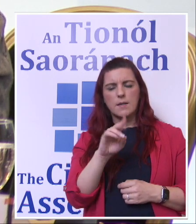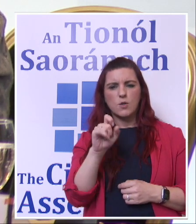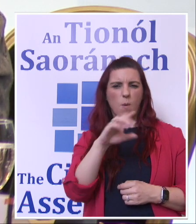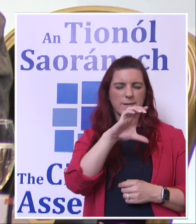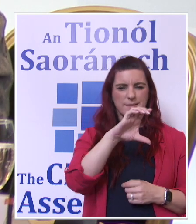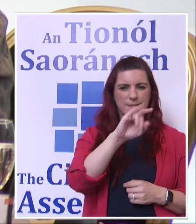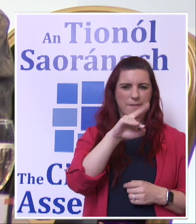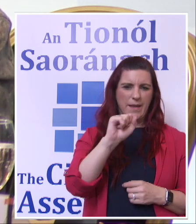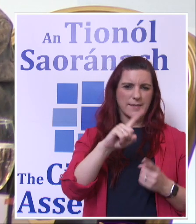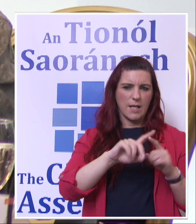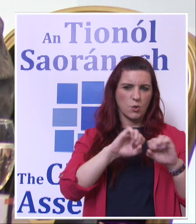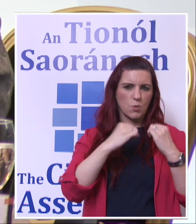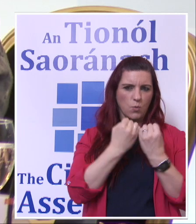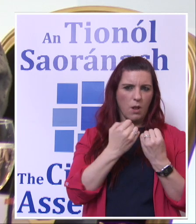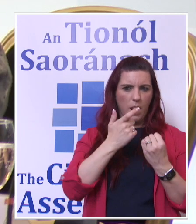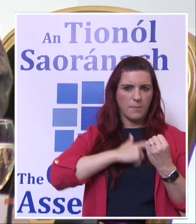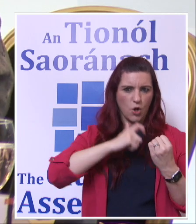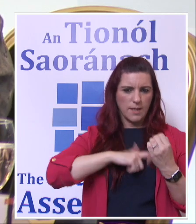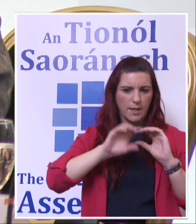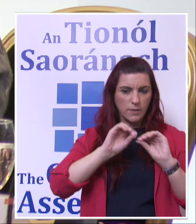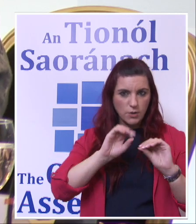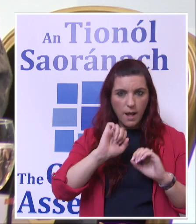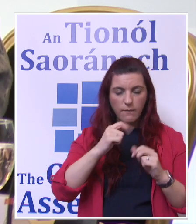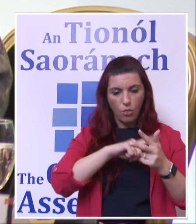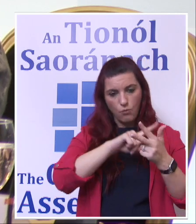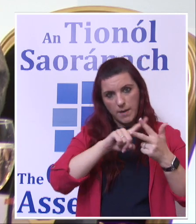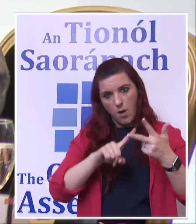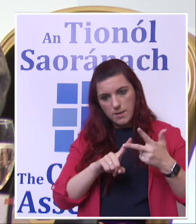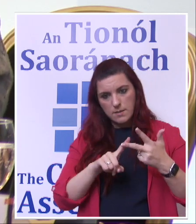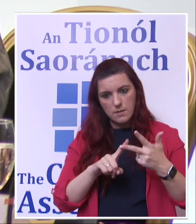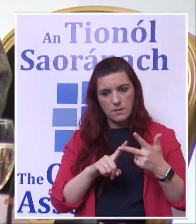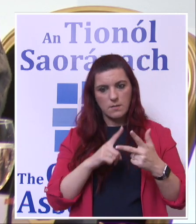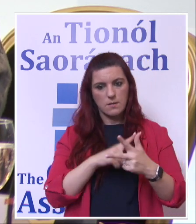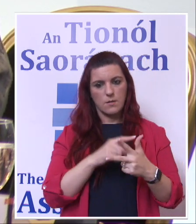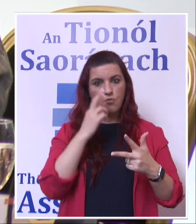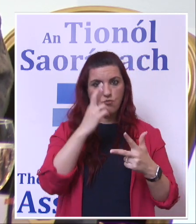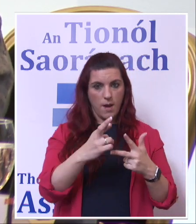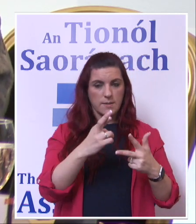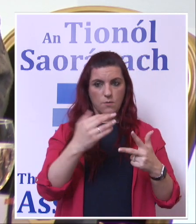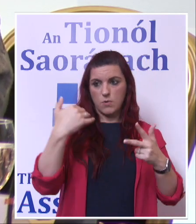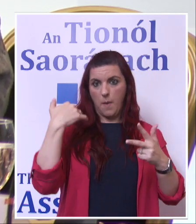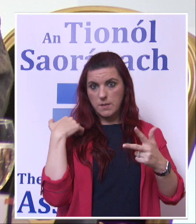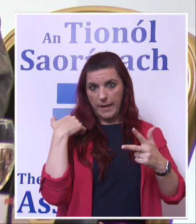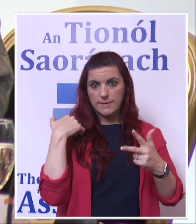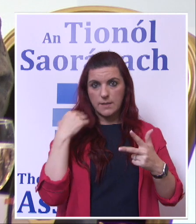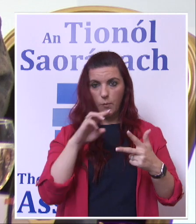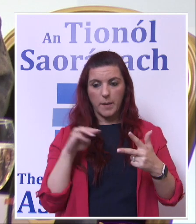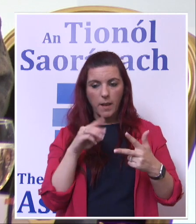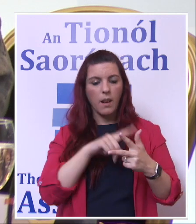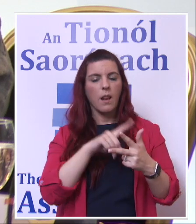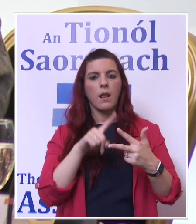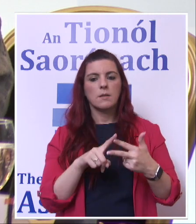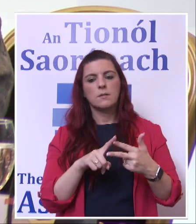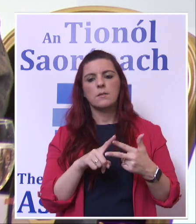social and personal education. And there's 3 main strands to that one: the rights and responsibilities of people,